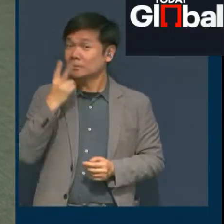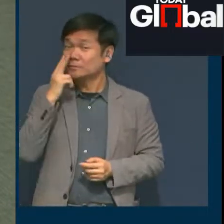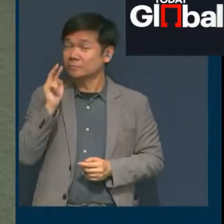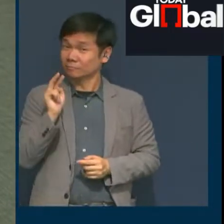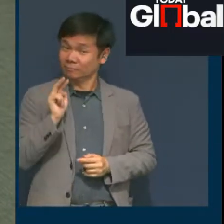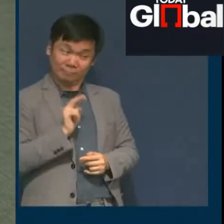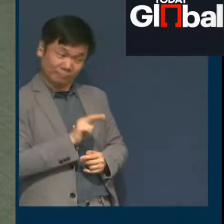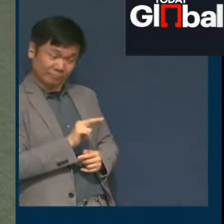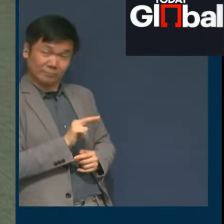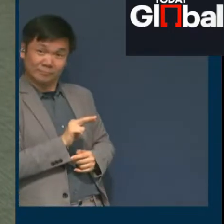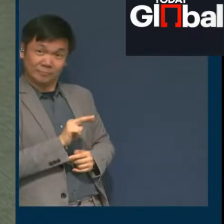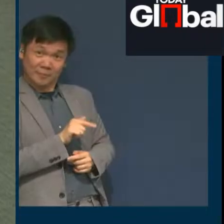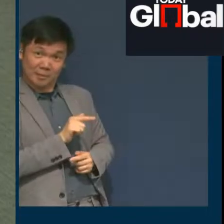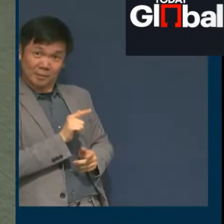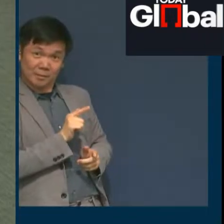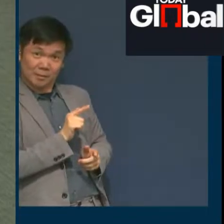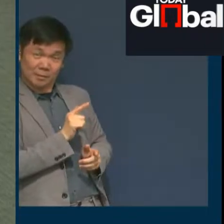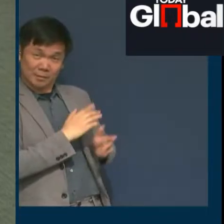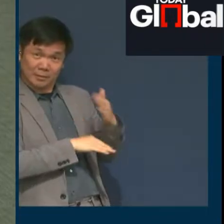outlook.